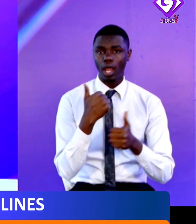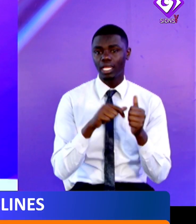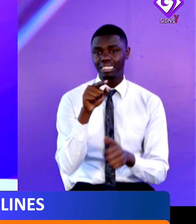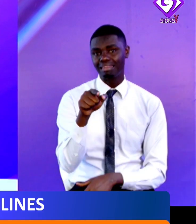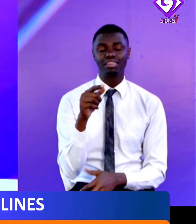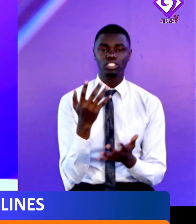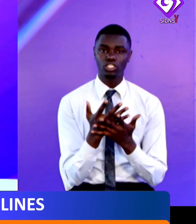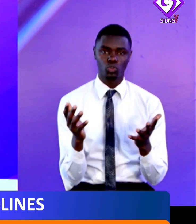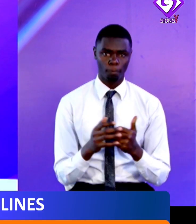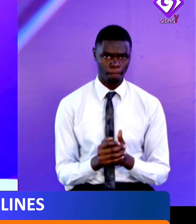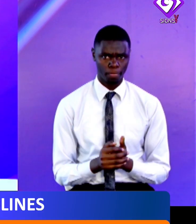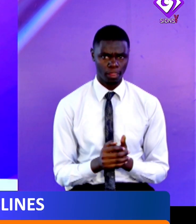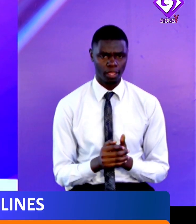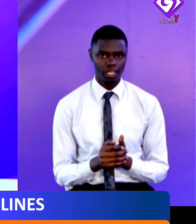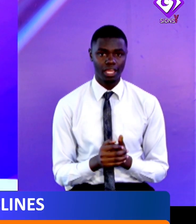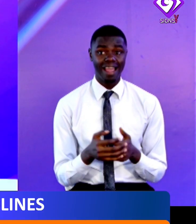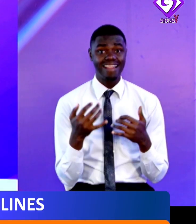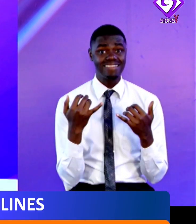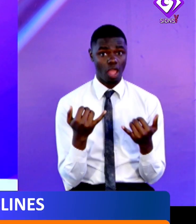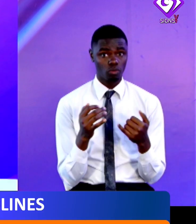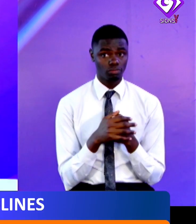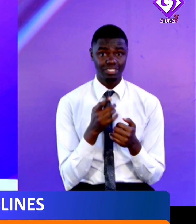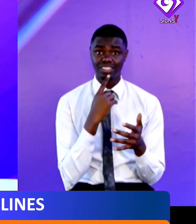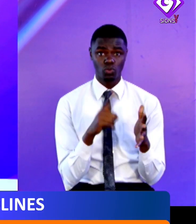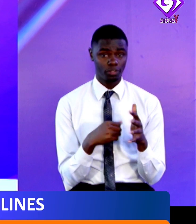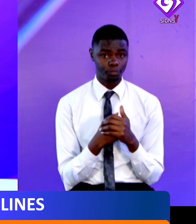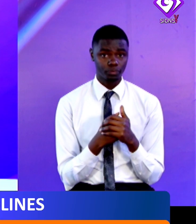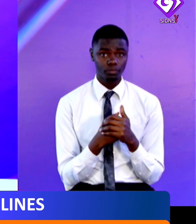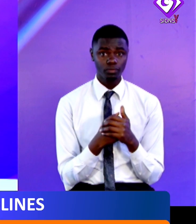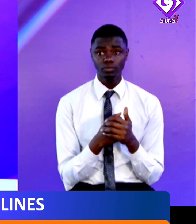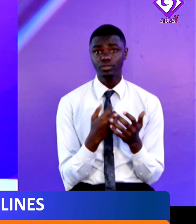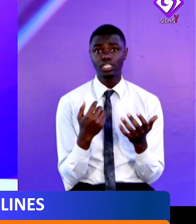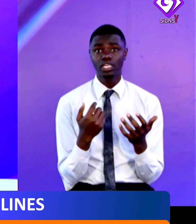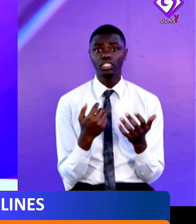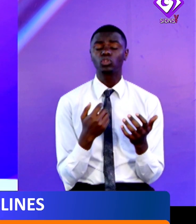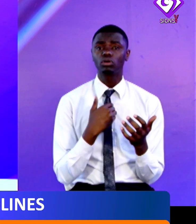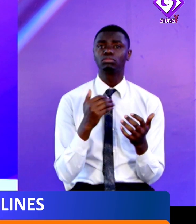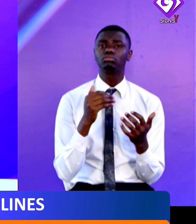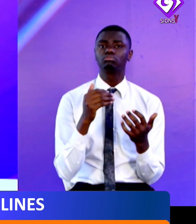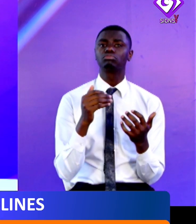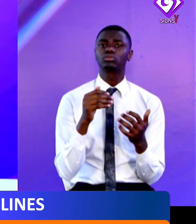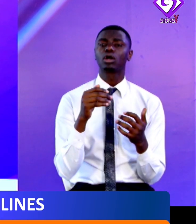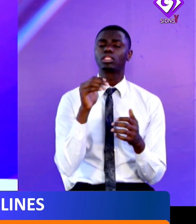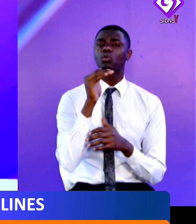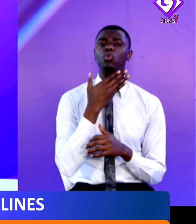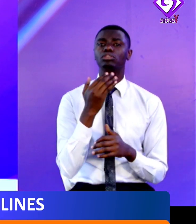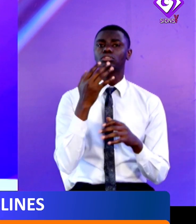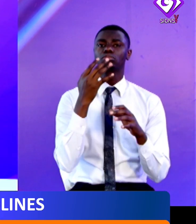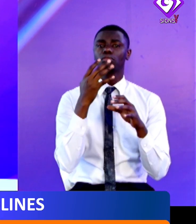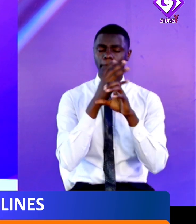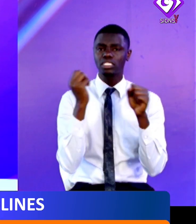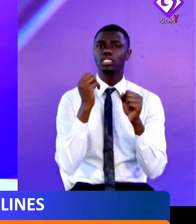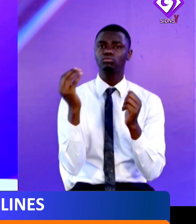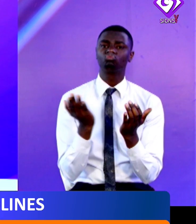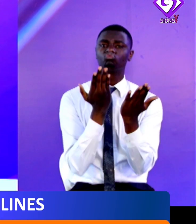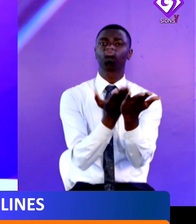matter. And now on the prosecution side, it further says there are rising calls for president to submit evidence to